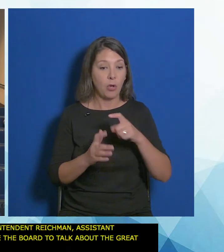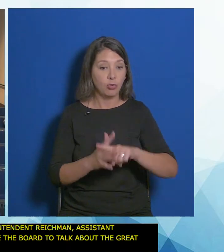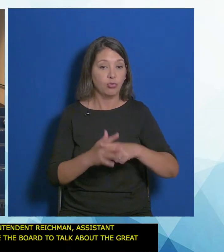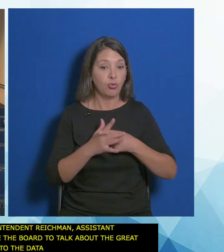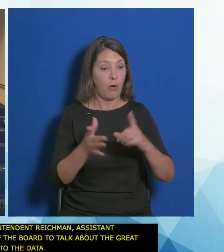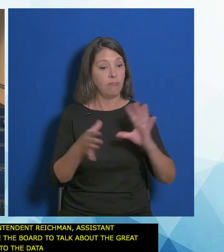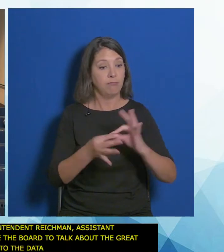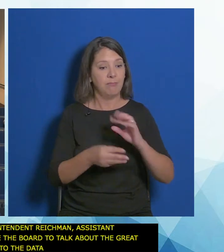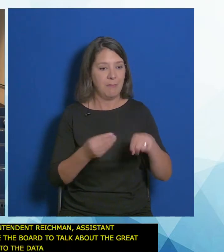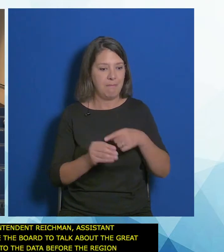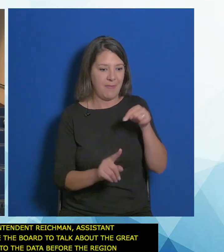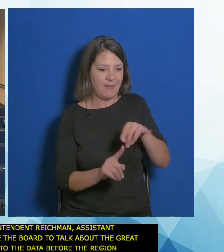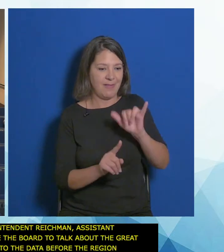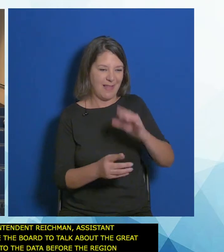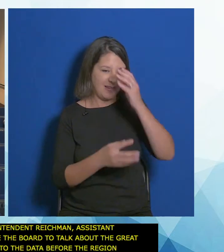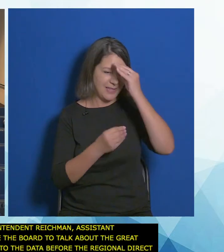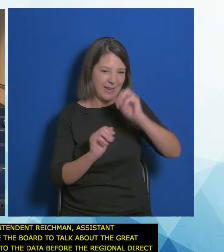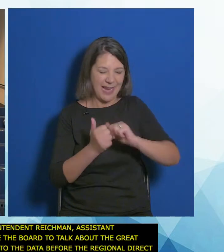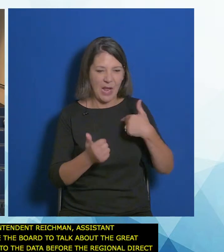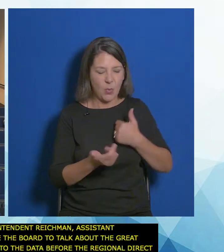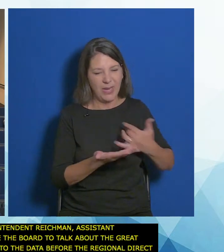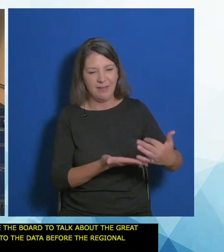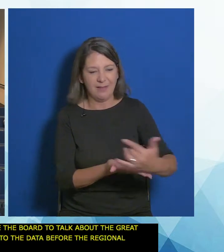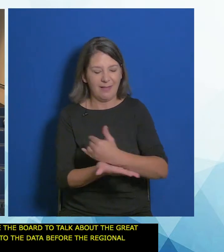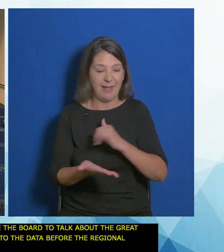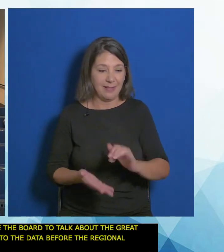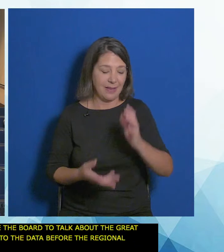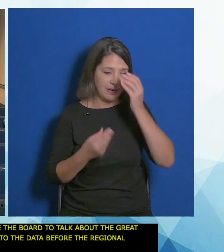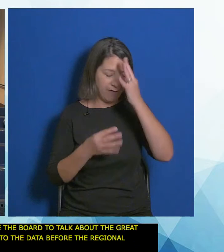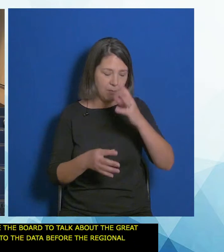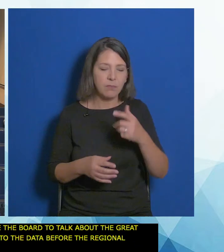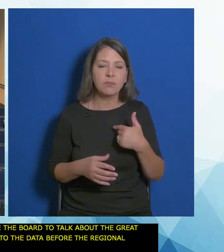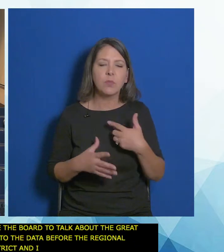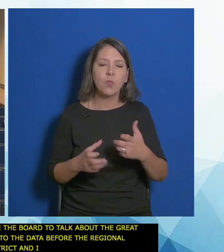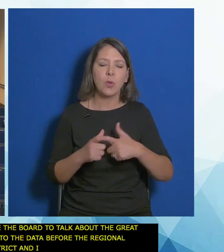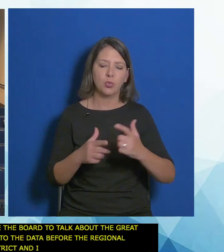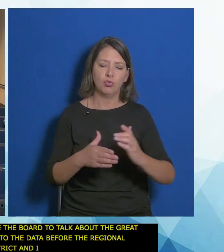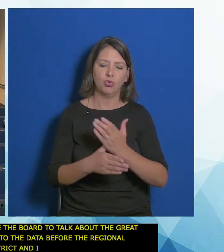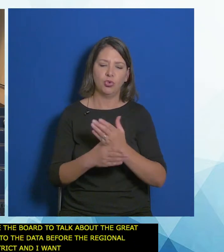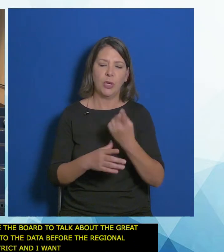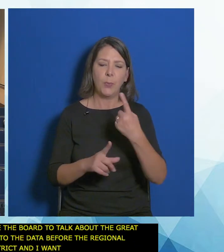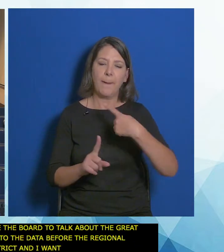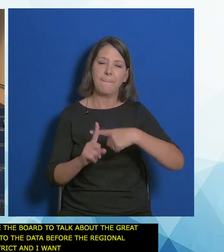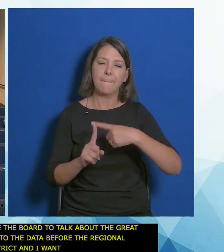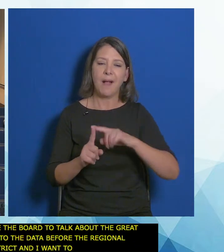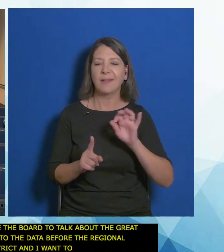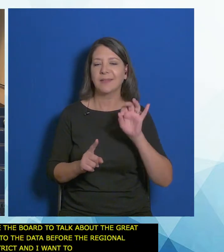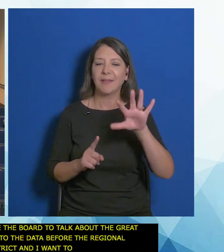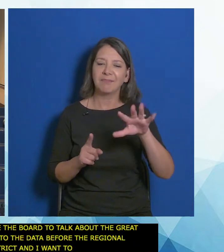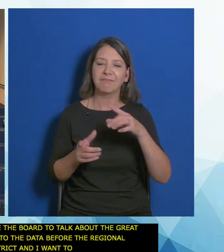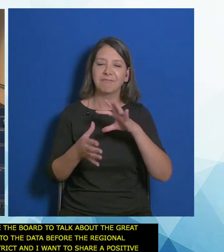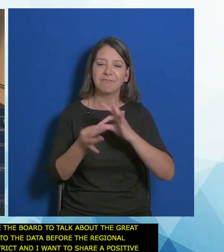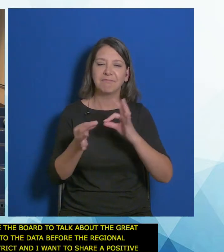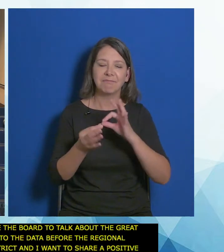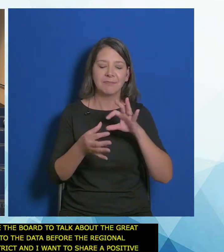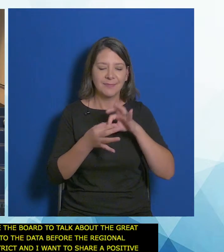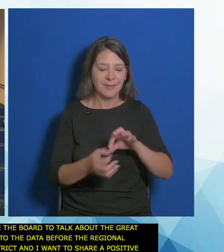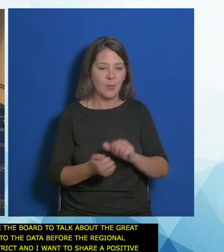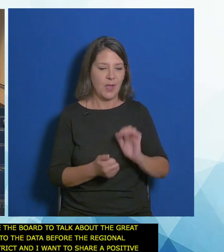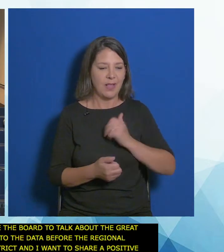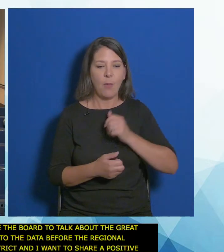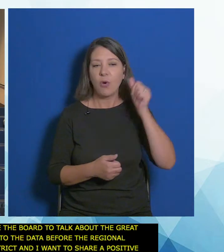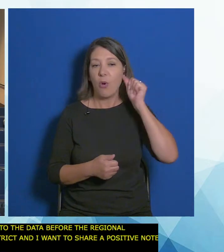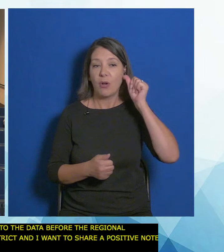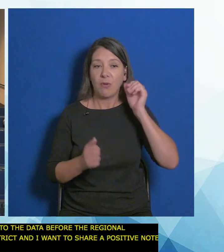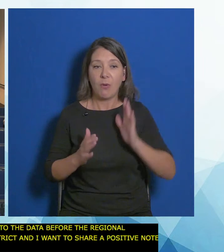myself have been able to work with our school districts and charters out there, I did want to share a positive note from one of our audiologists that sent an